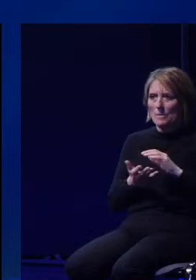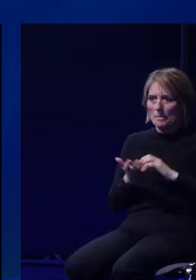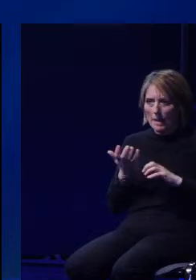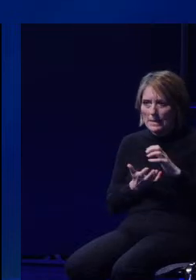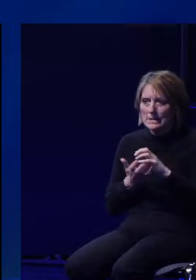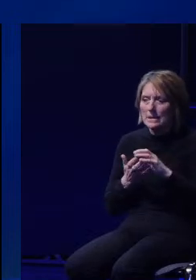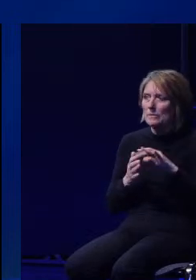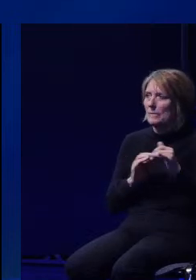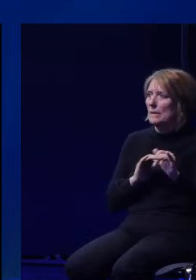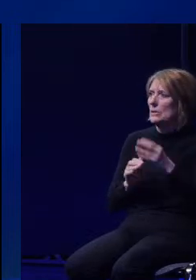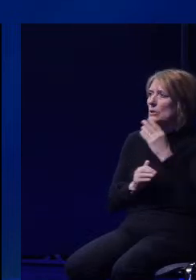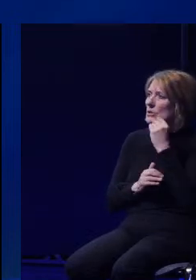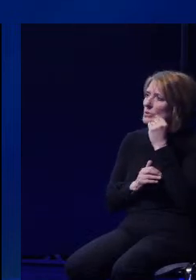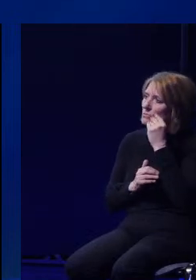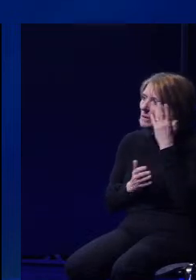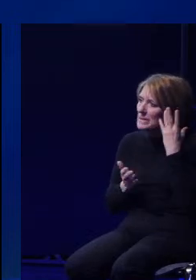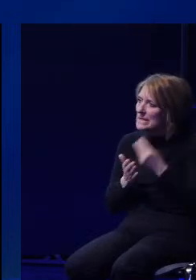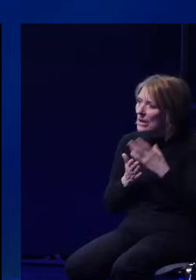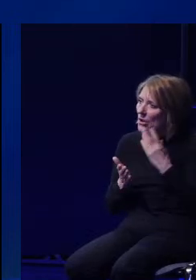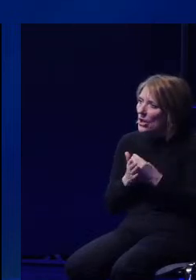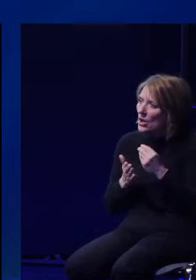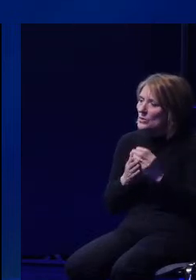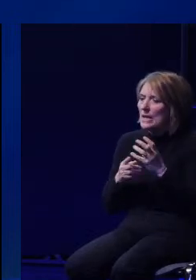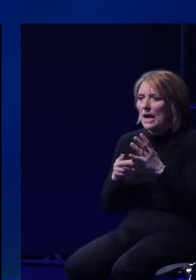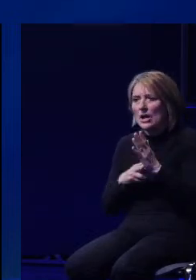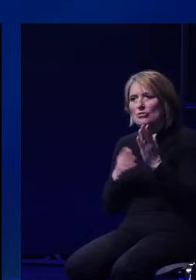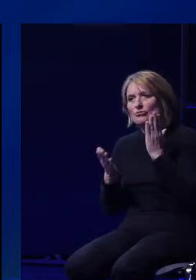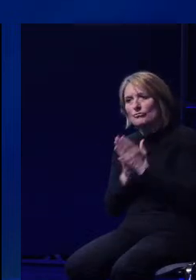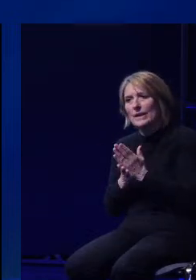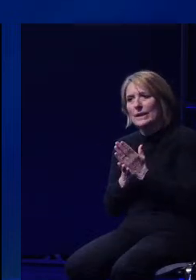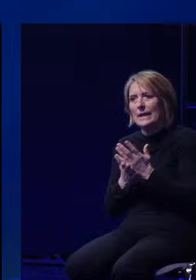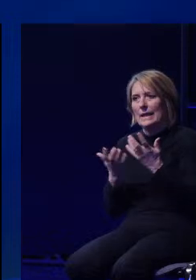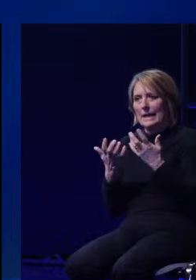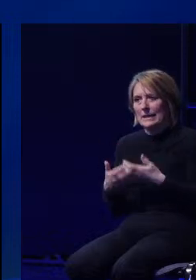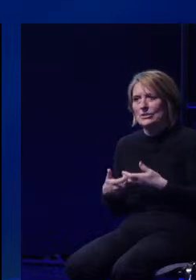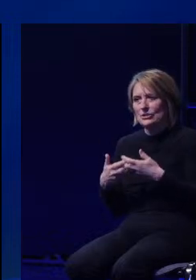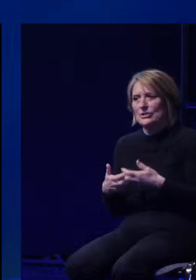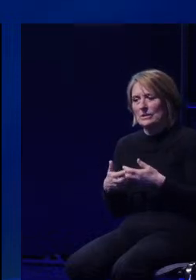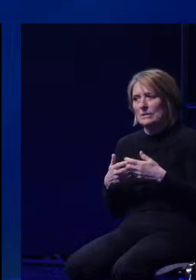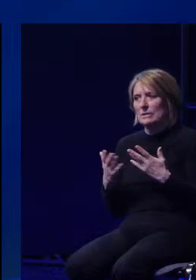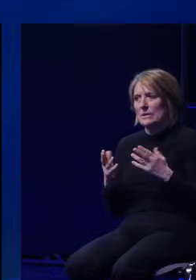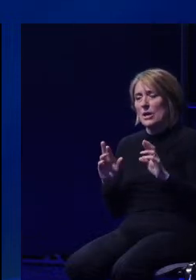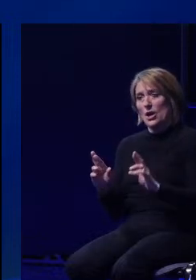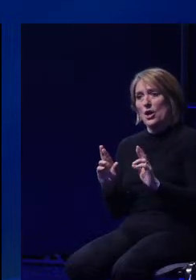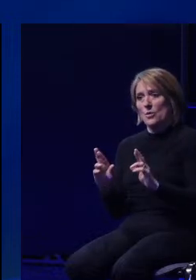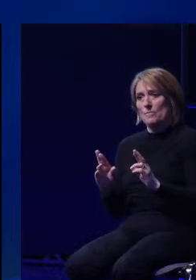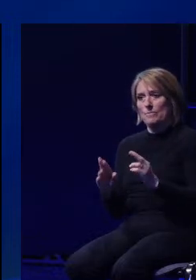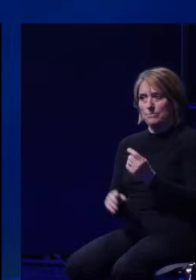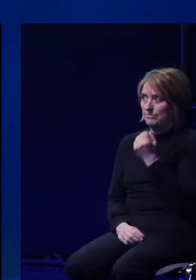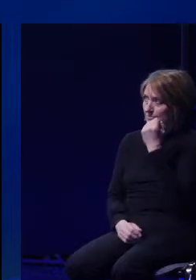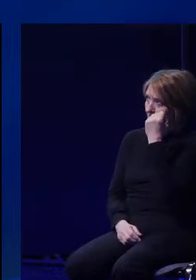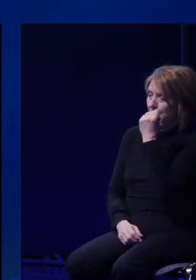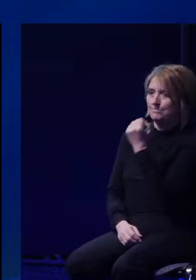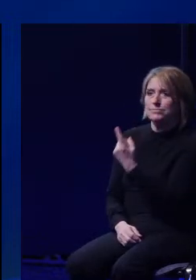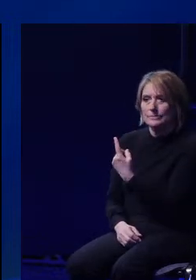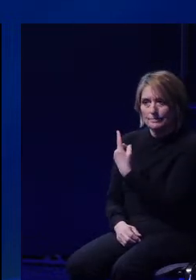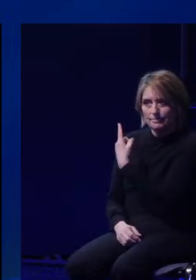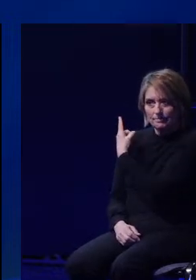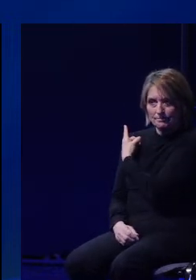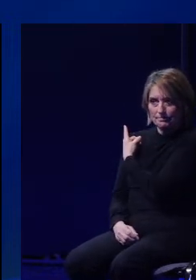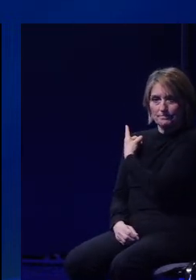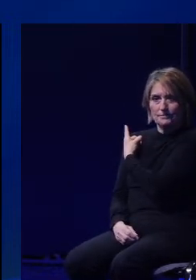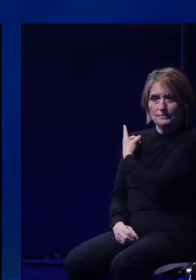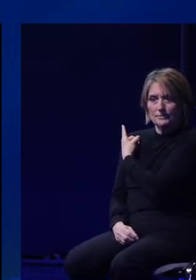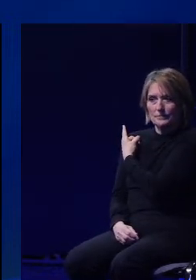might download Unreal Engine. And I hope this is understood with all the